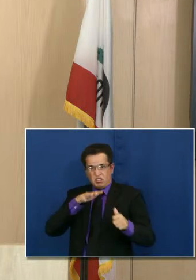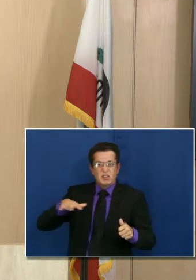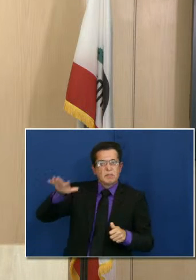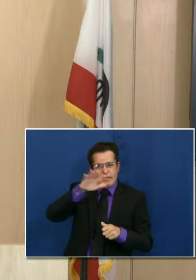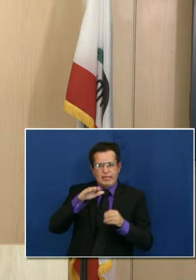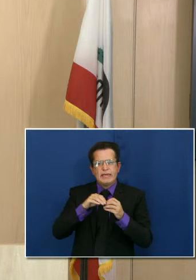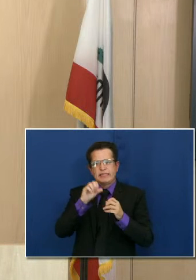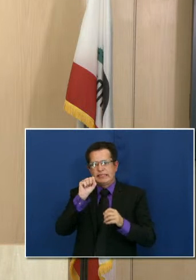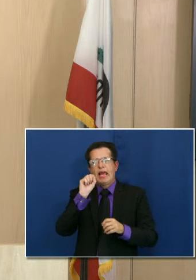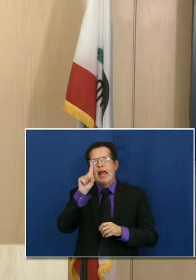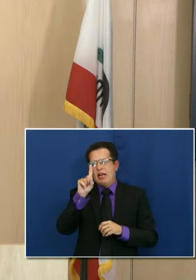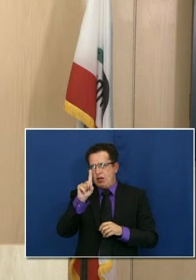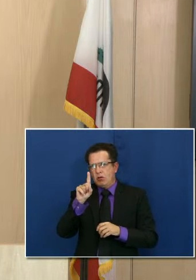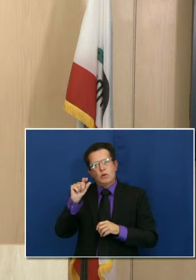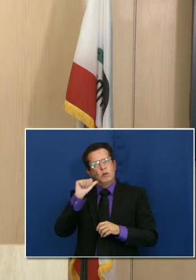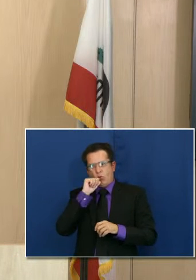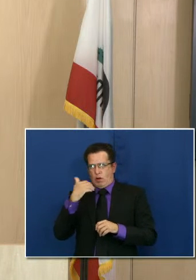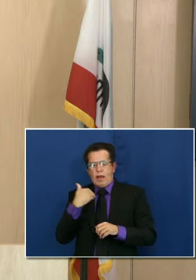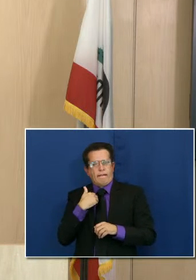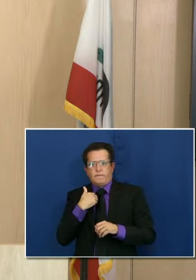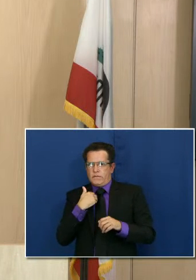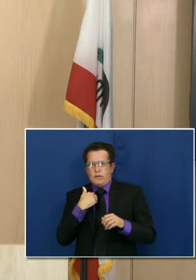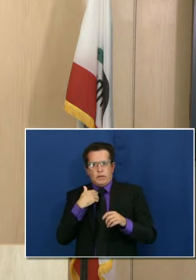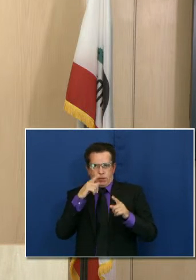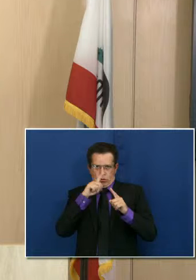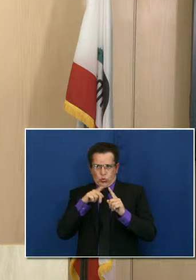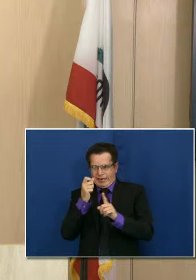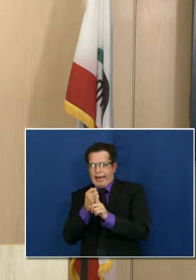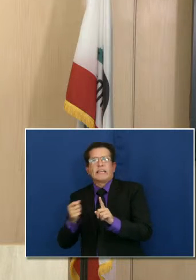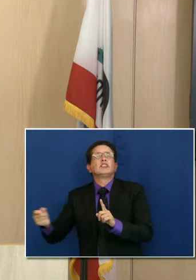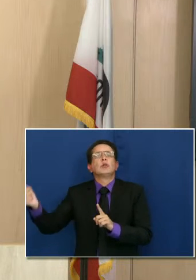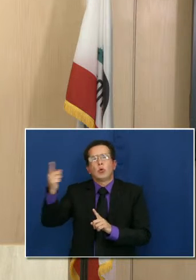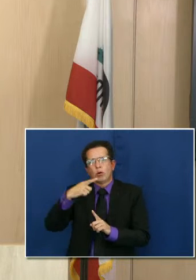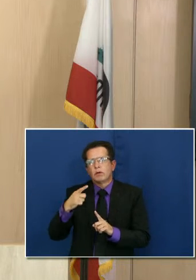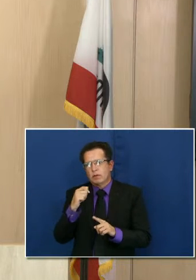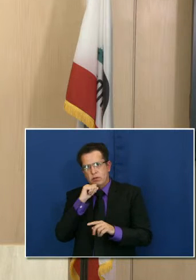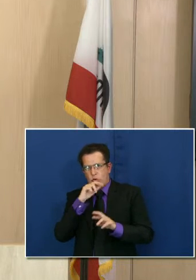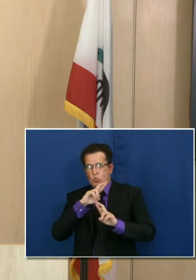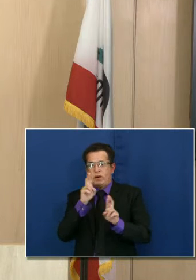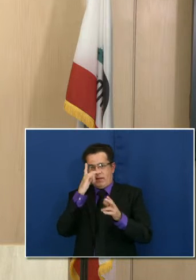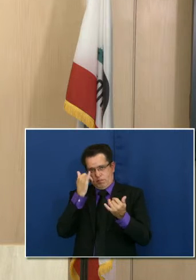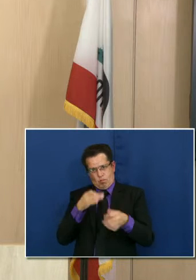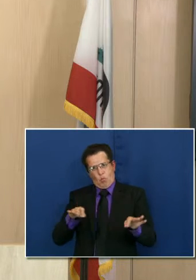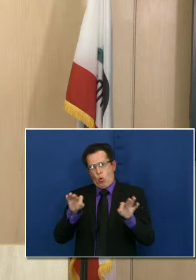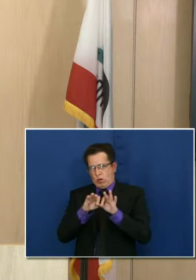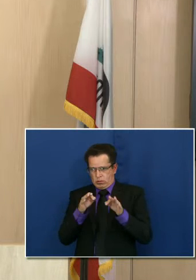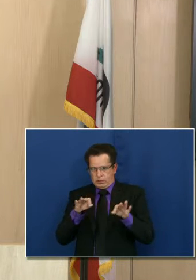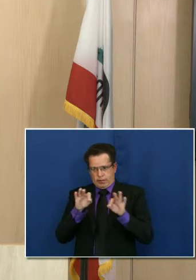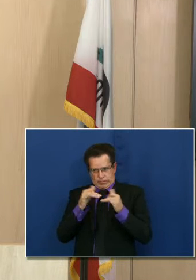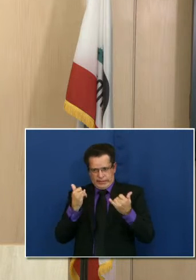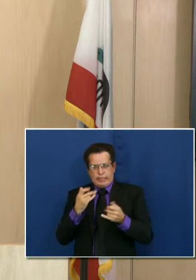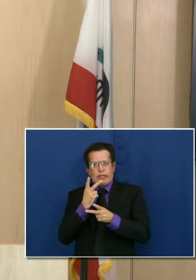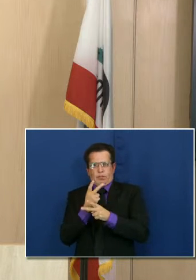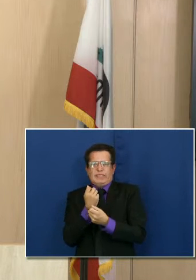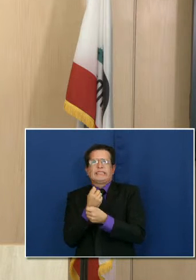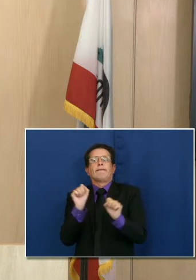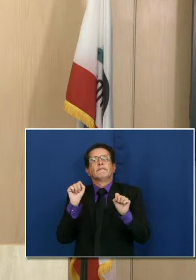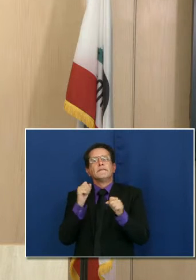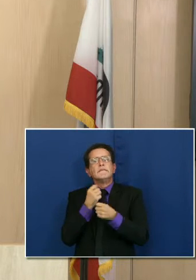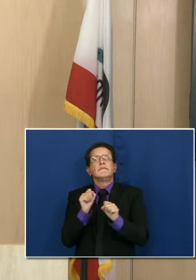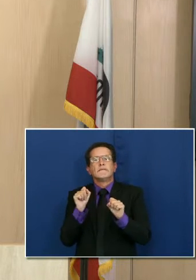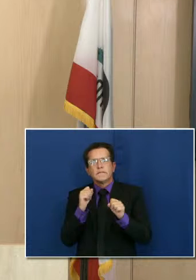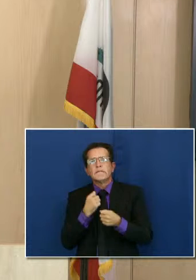to vaccines until early or mid next year. That's why it's so important for us to continue with our safety